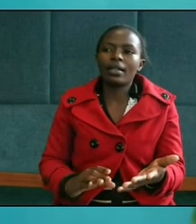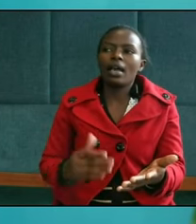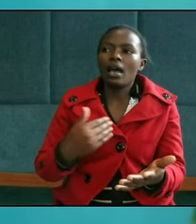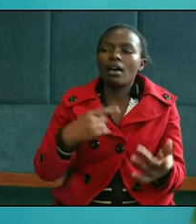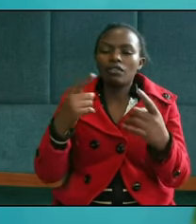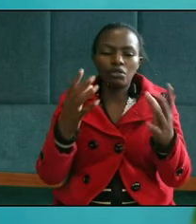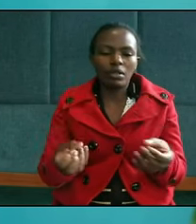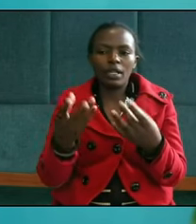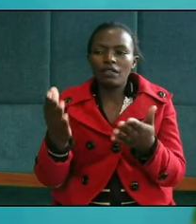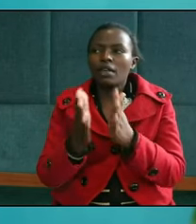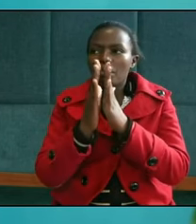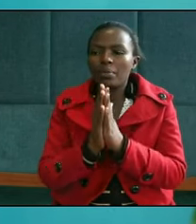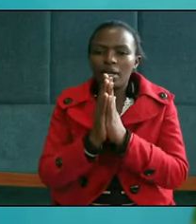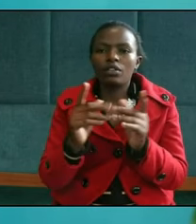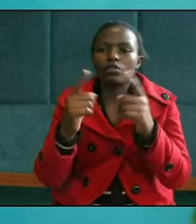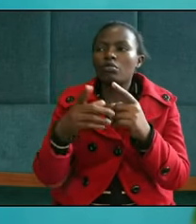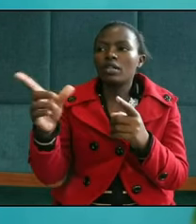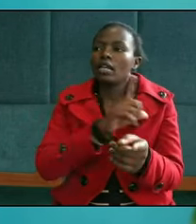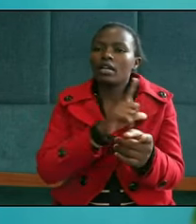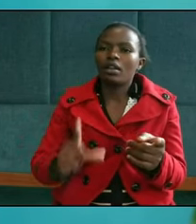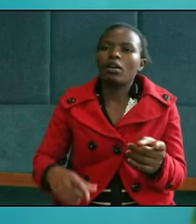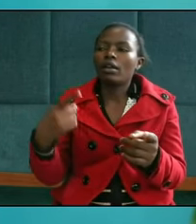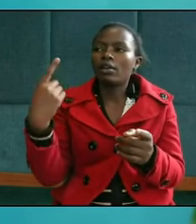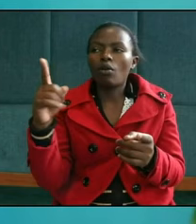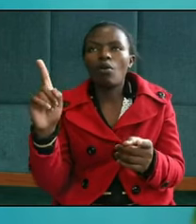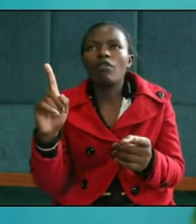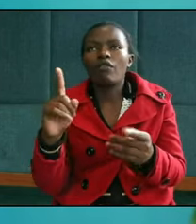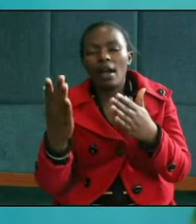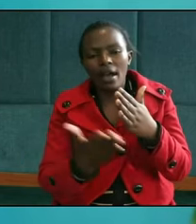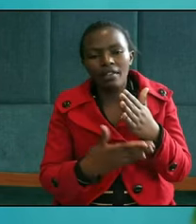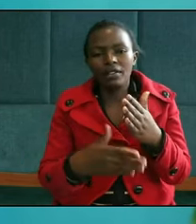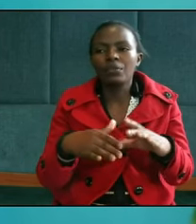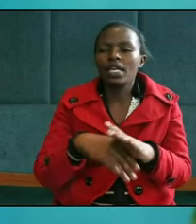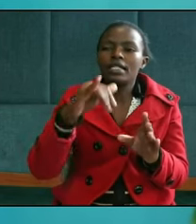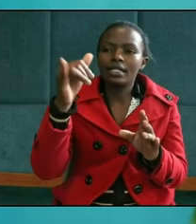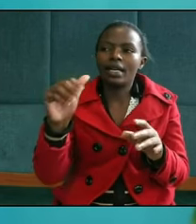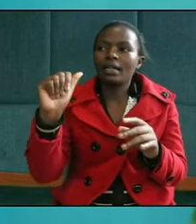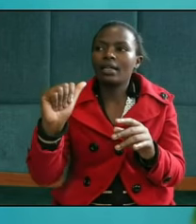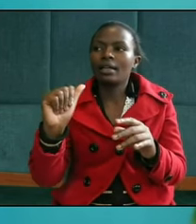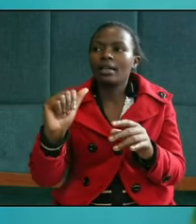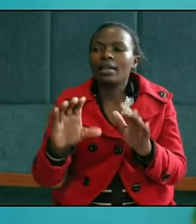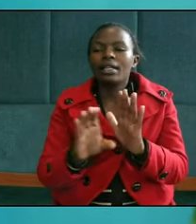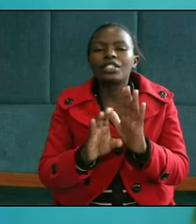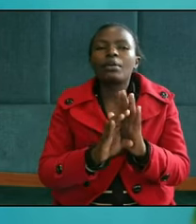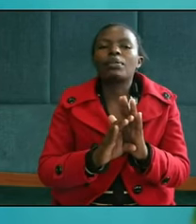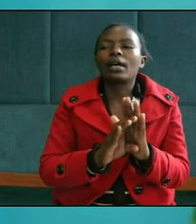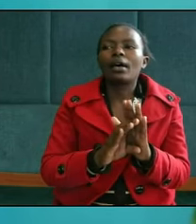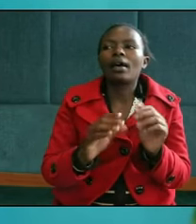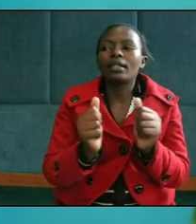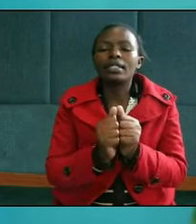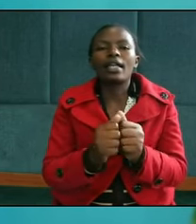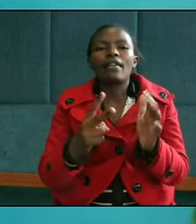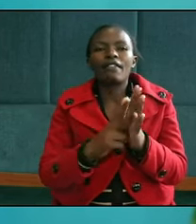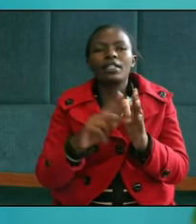to the Lord of the harvest. Zechariah 10, verse 1, "In the time of the latter rain, the Lord shall make bright